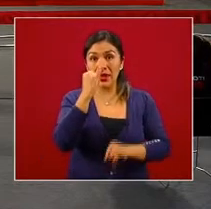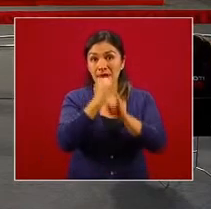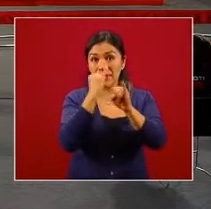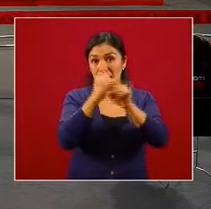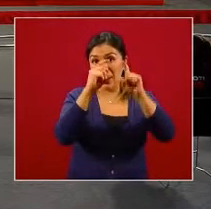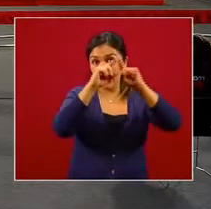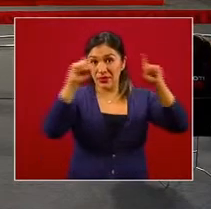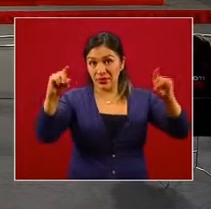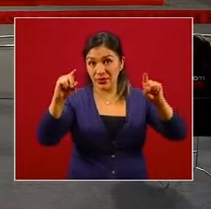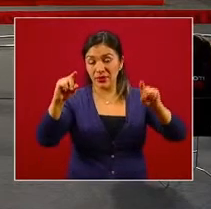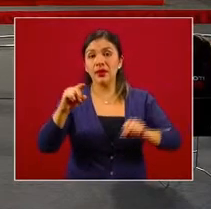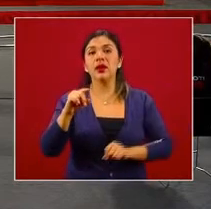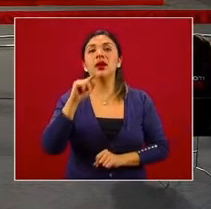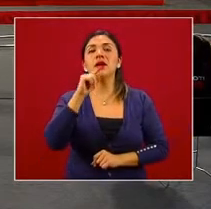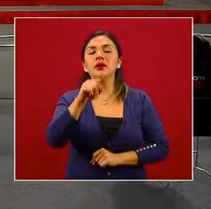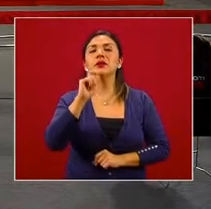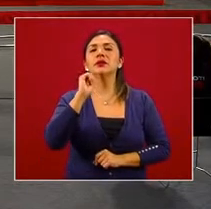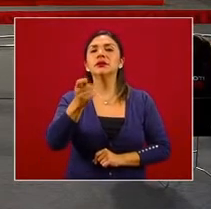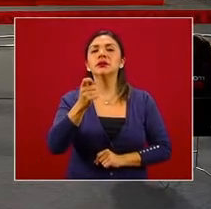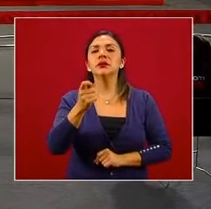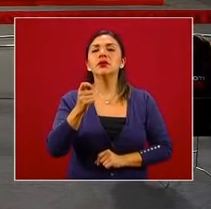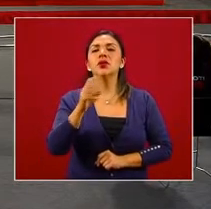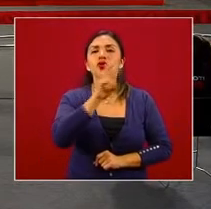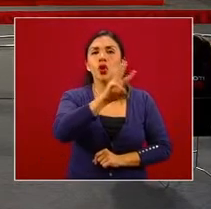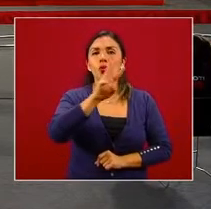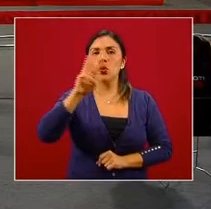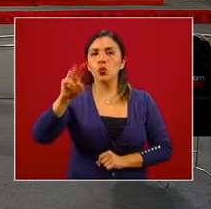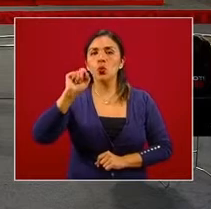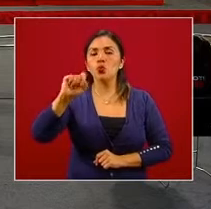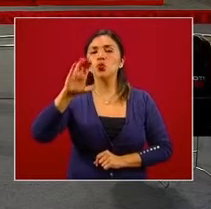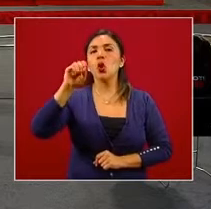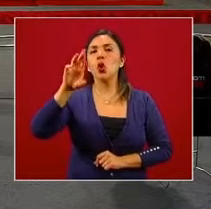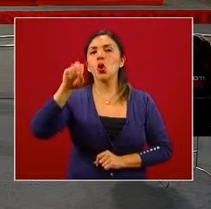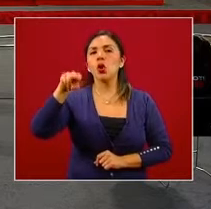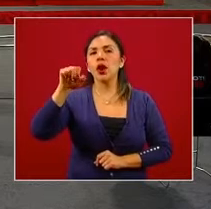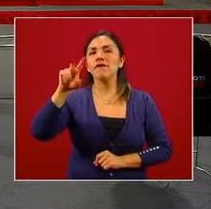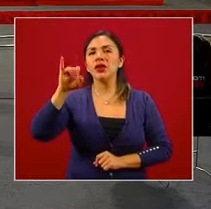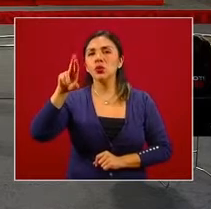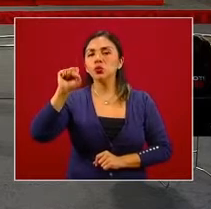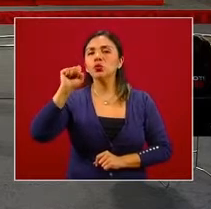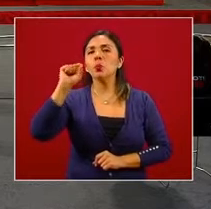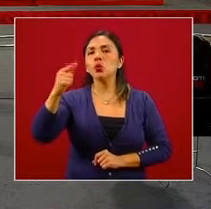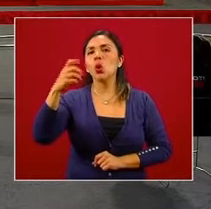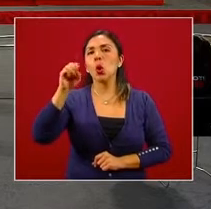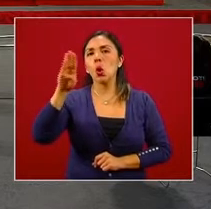This is our website. This is our information portal,